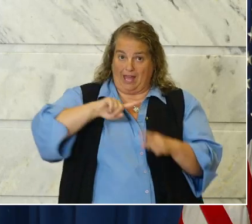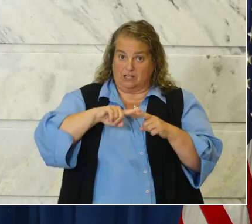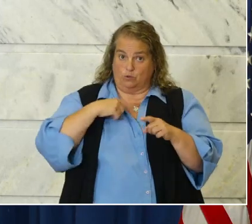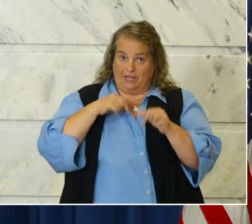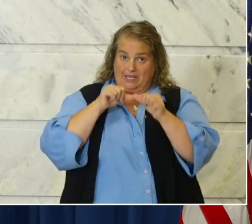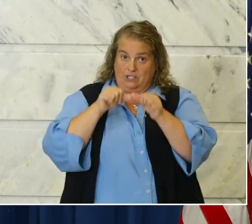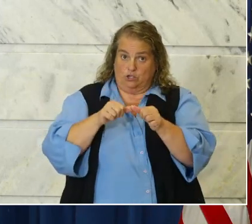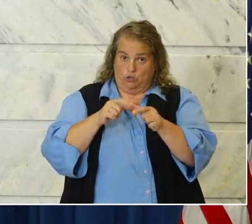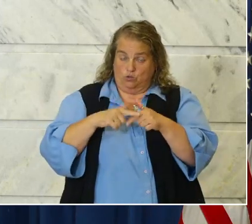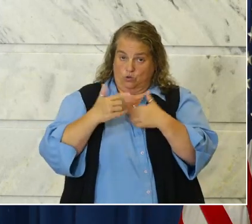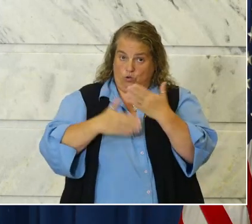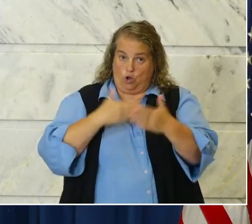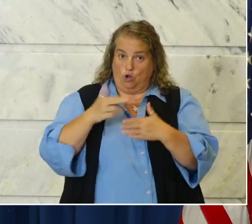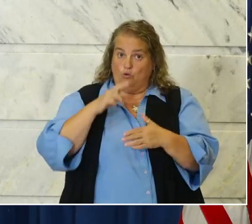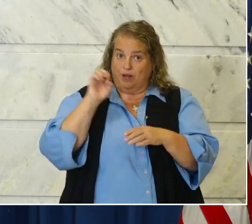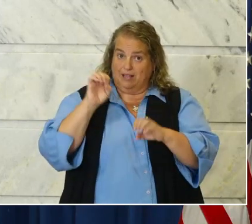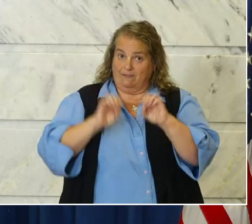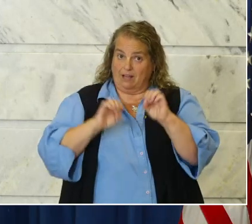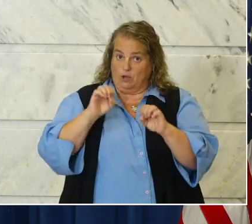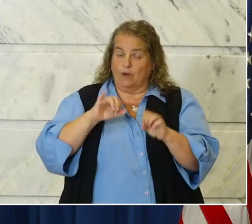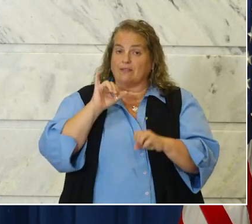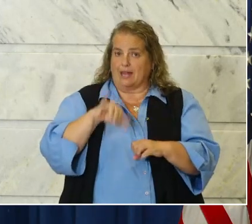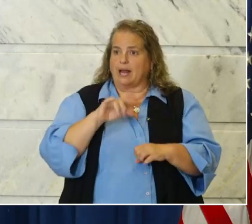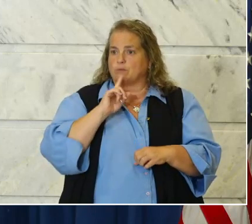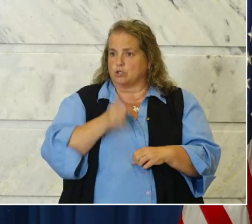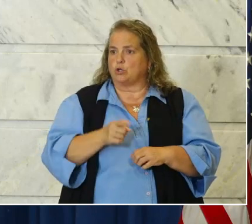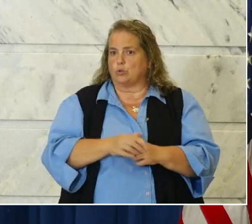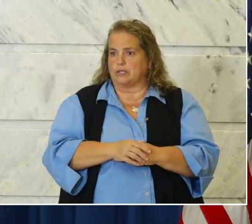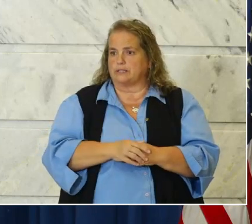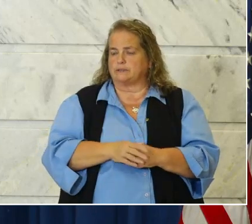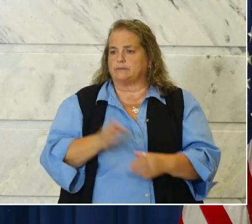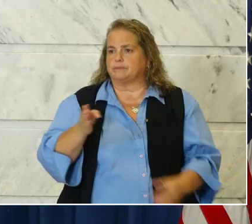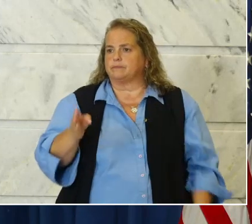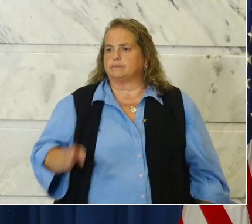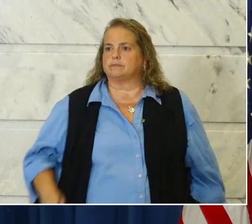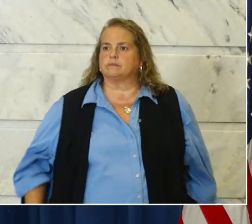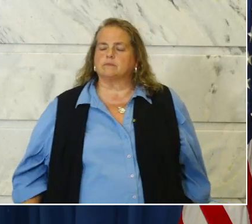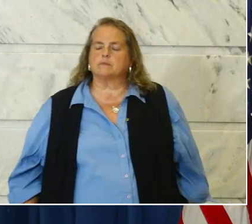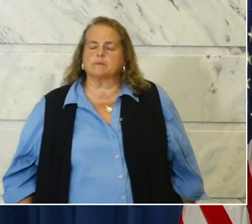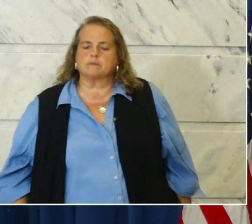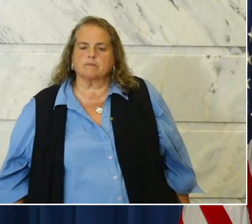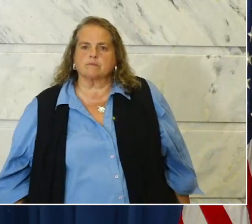go, always reevaluate that? Absolutely. Tom?